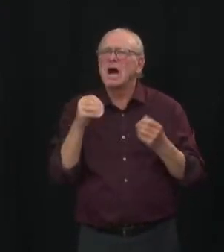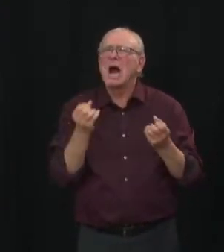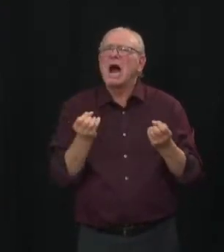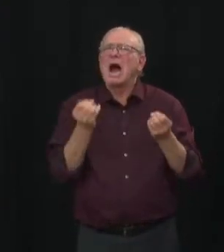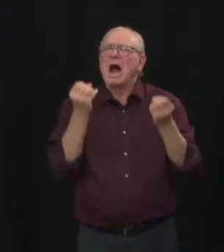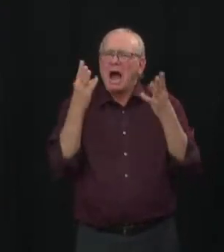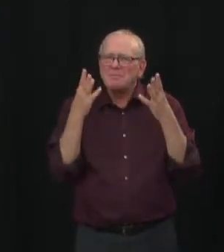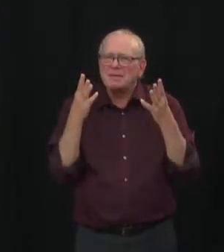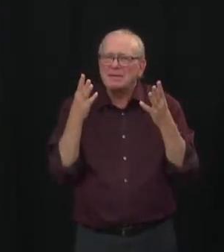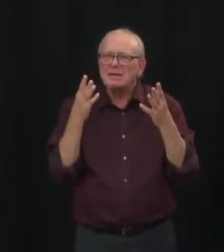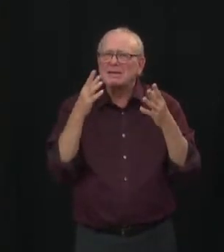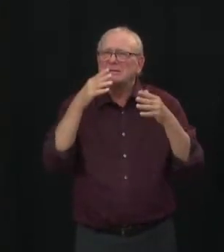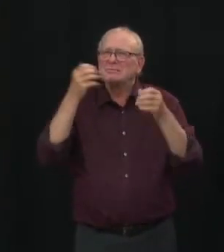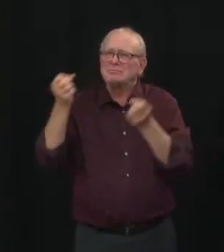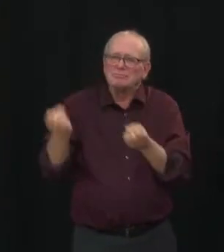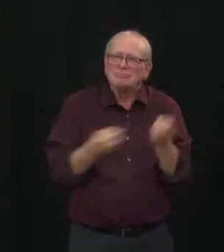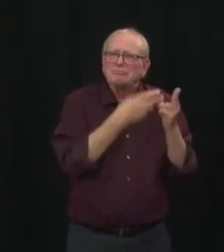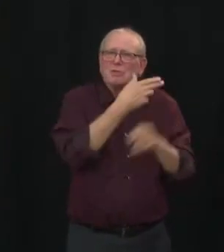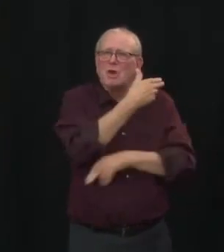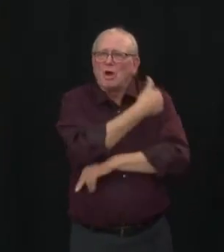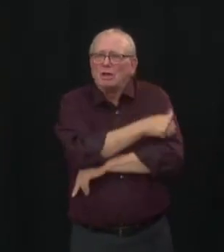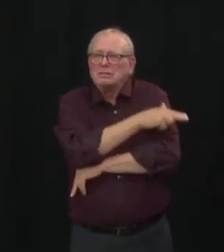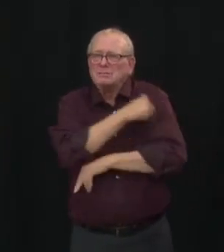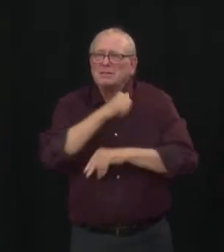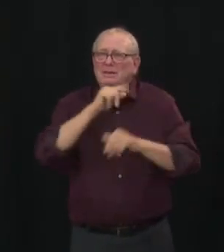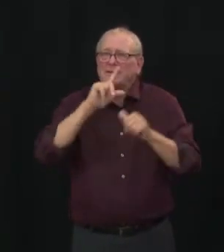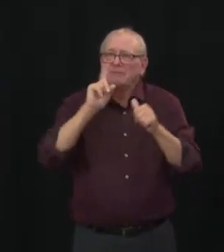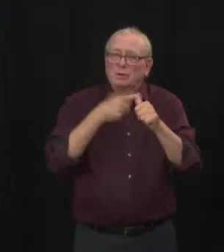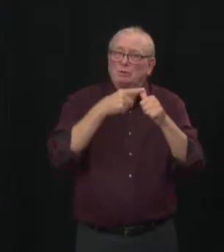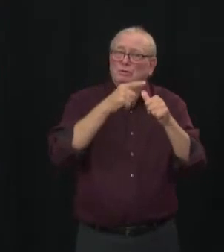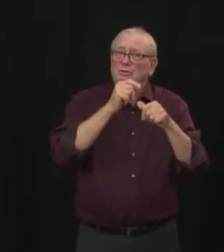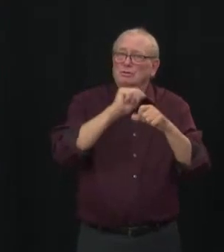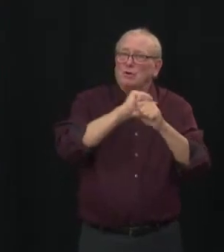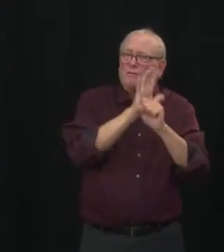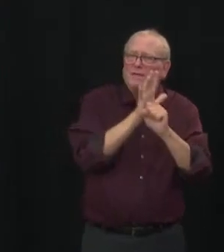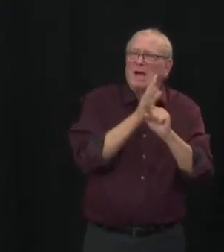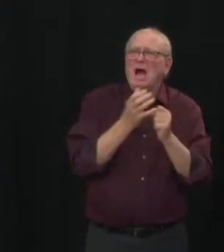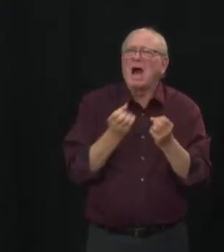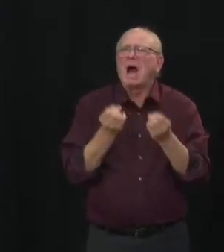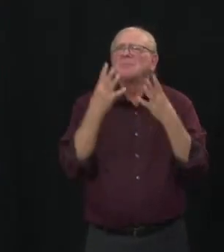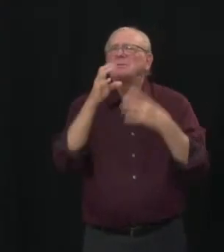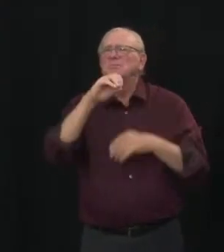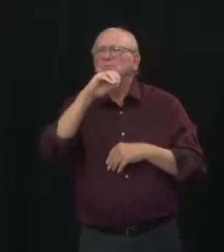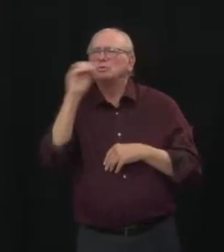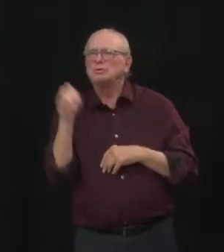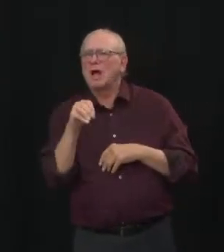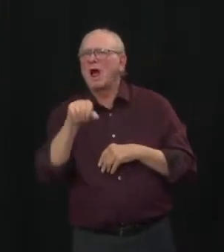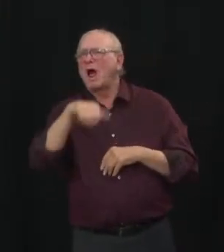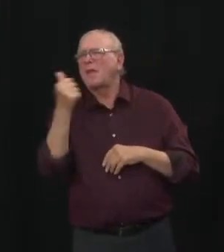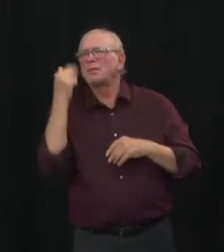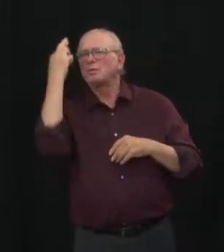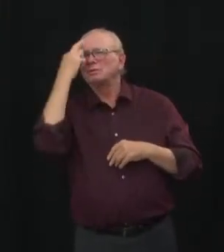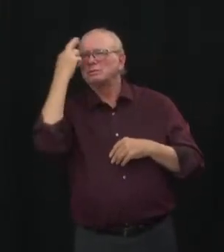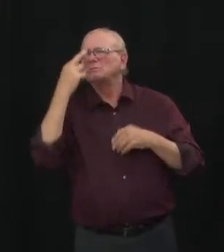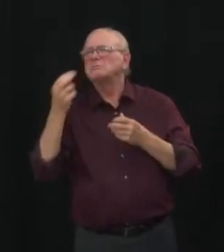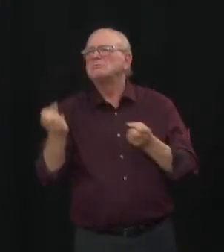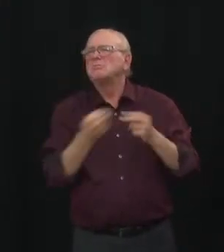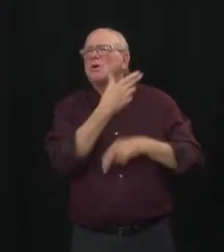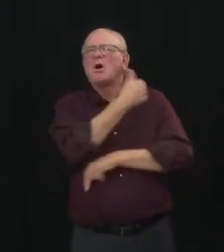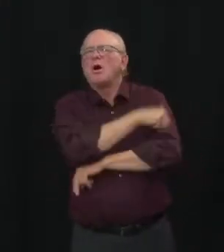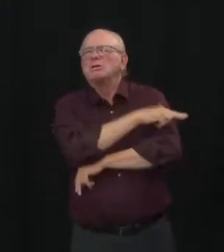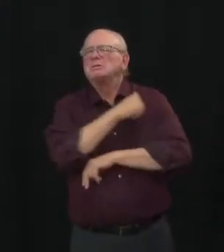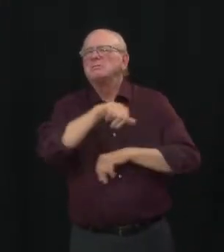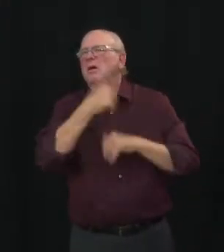and later found out they had COVID once in hospital? We continue to post that information weekly on our